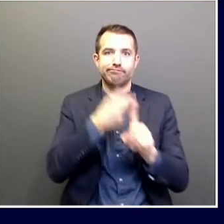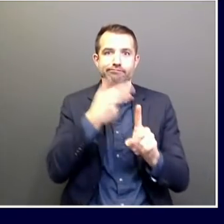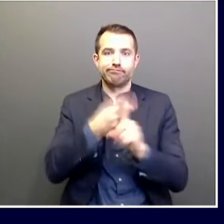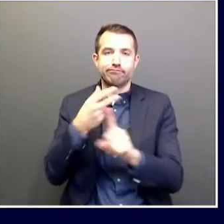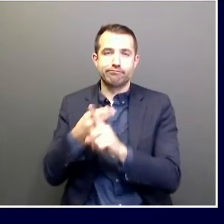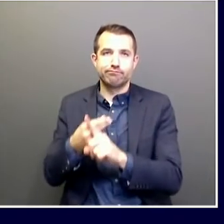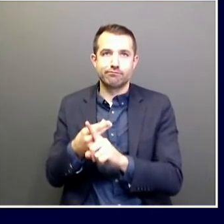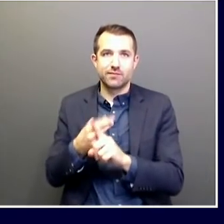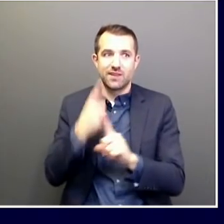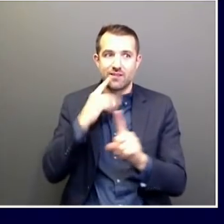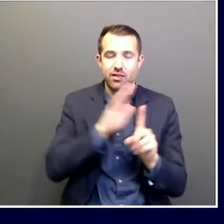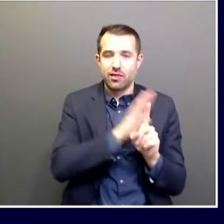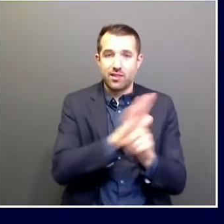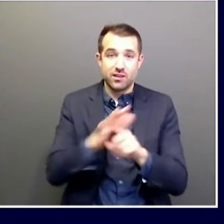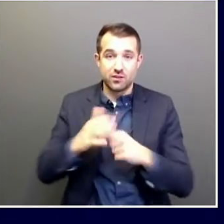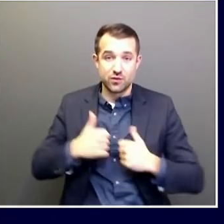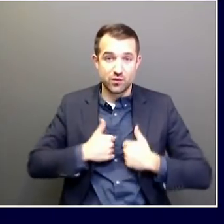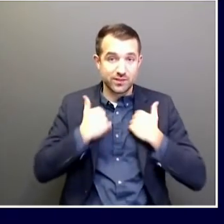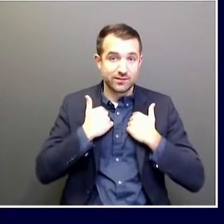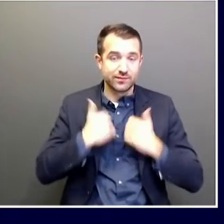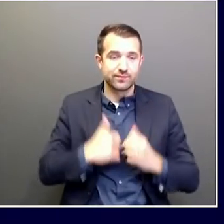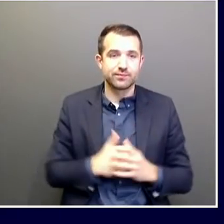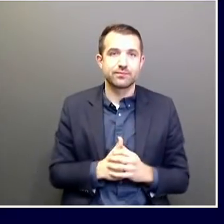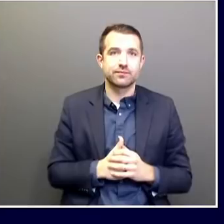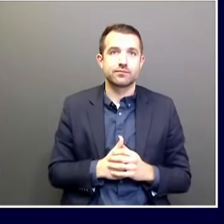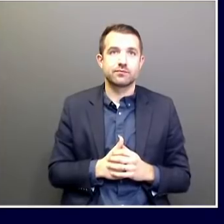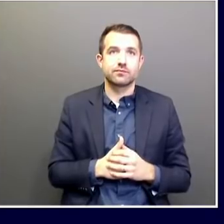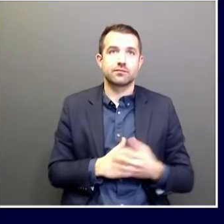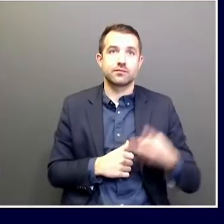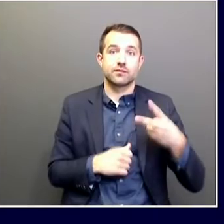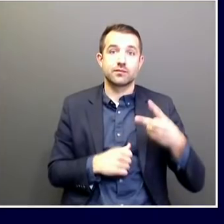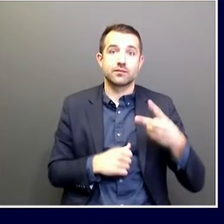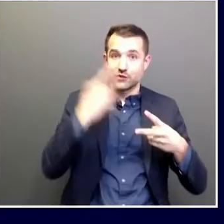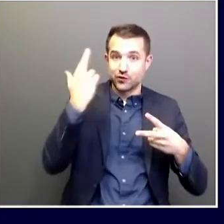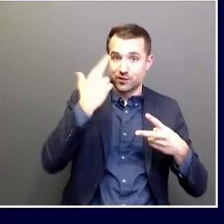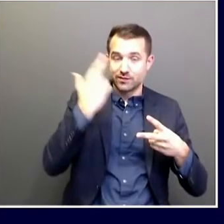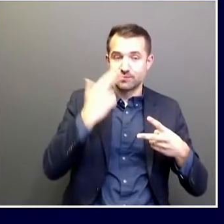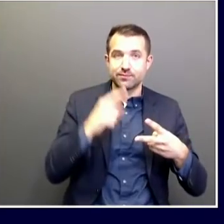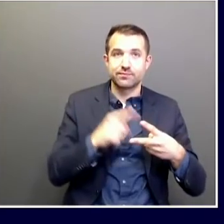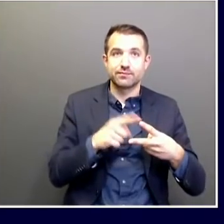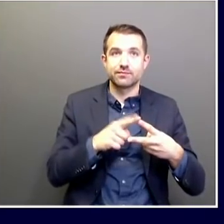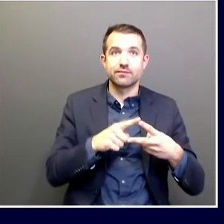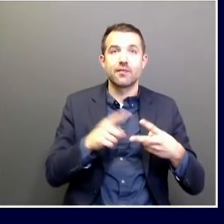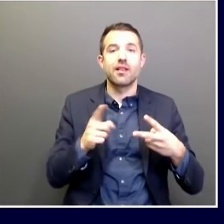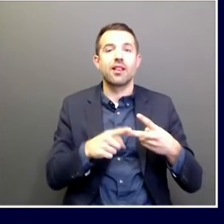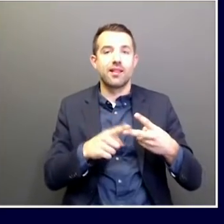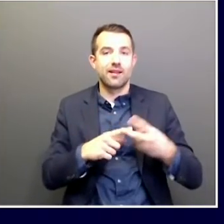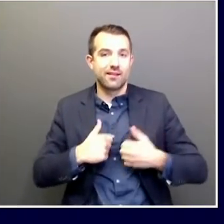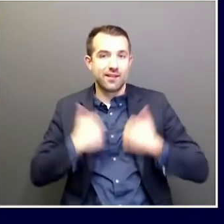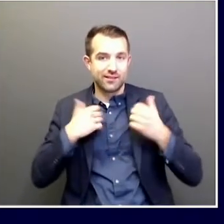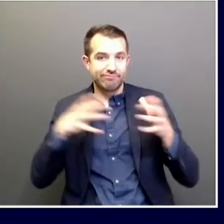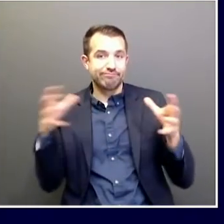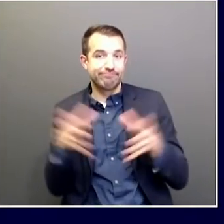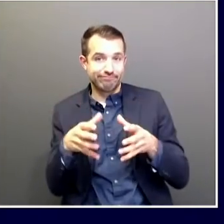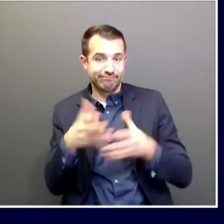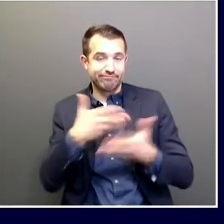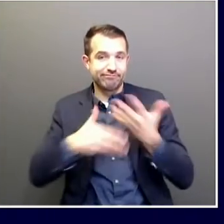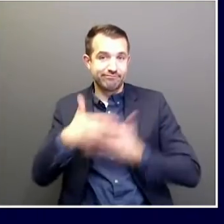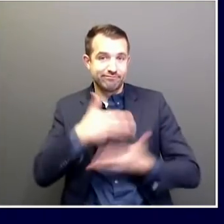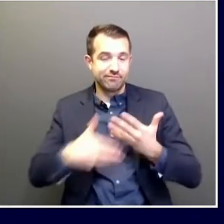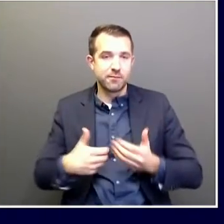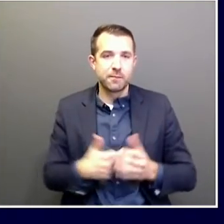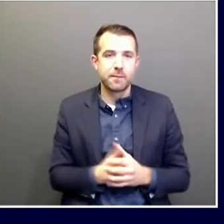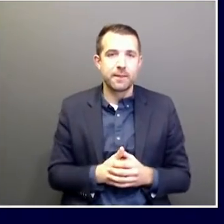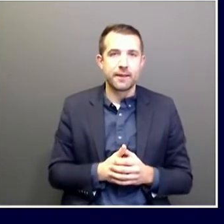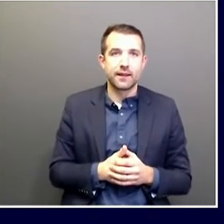you have two other factors. One is, as their name implies, they are congregate living. You have a lot of people living in somewhat close proximity.